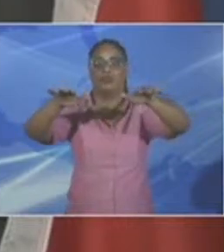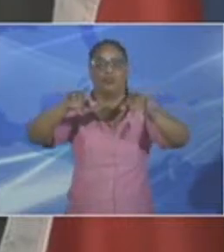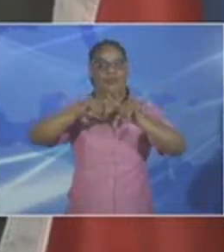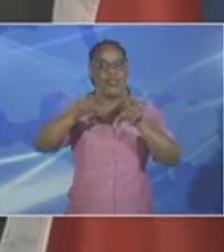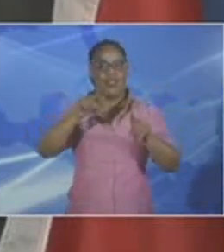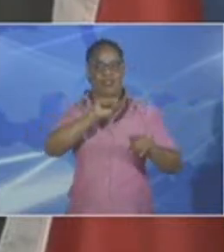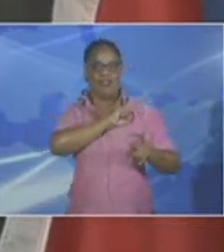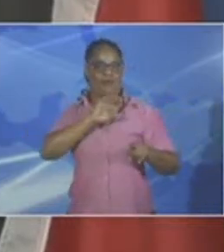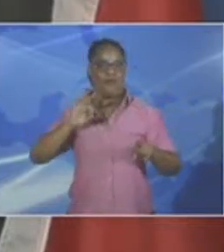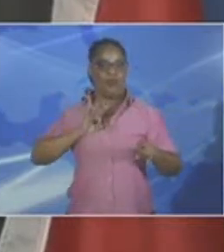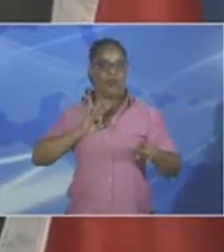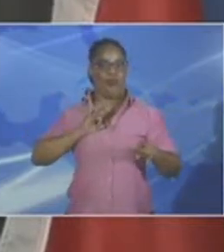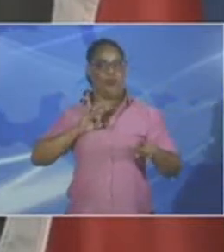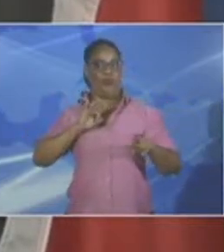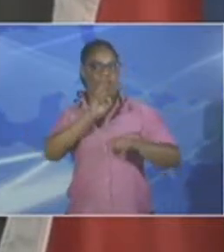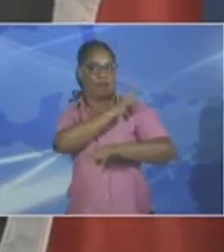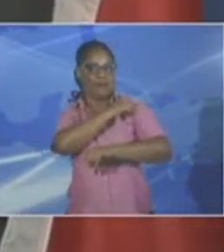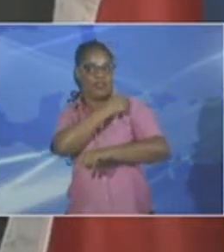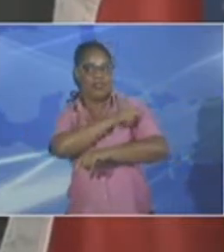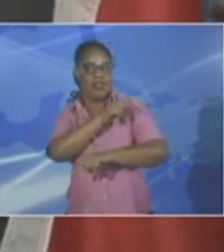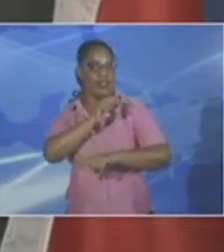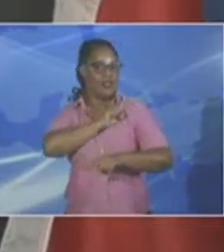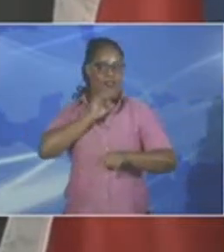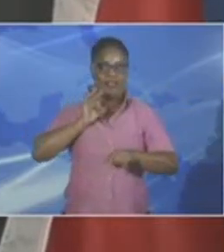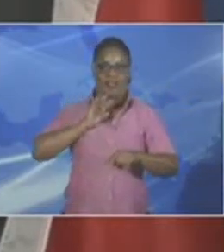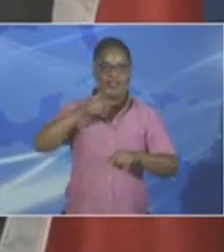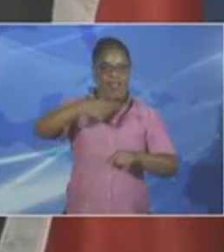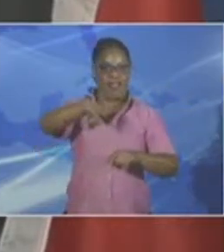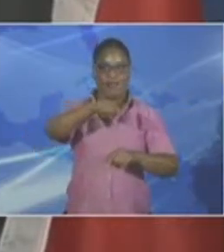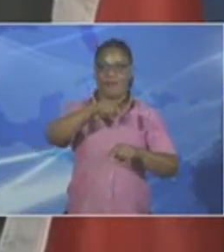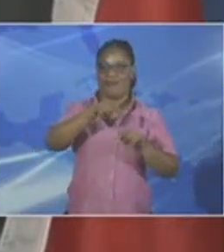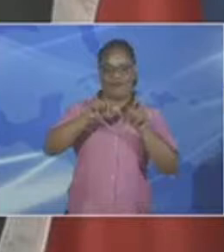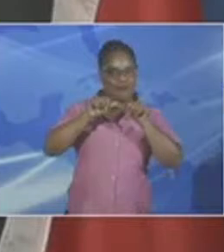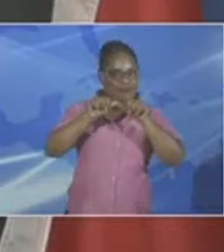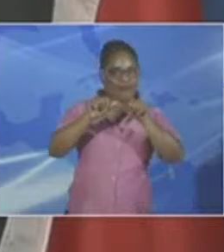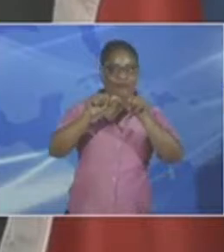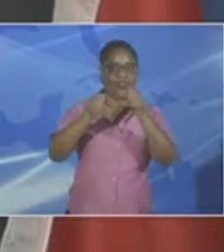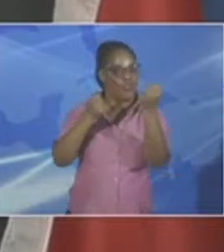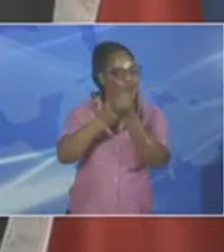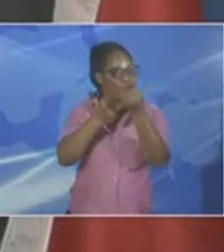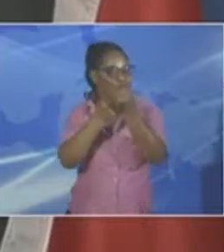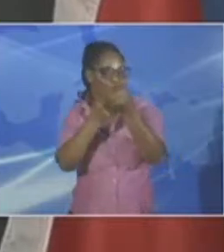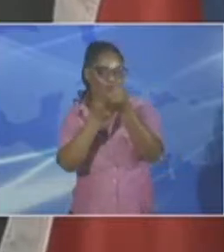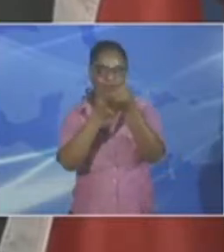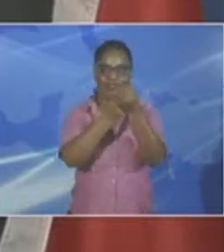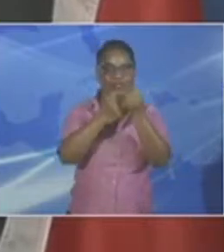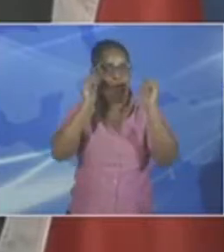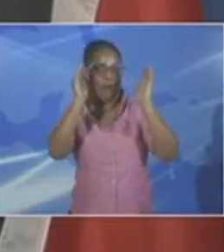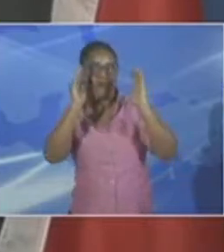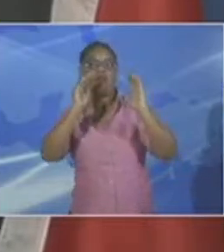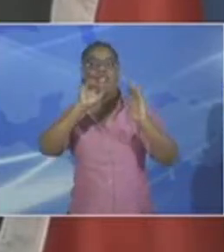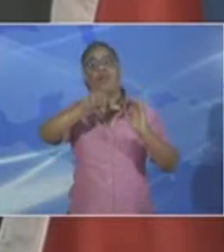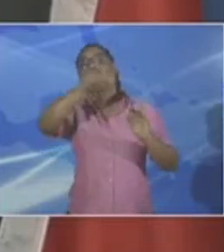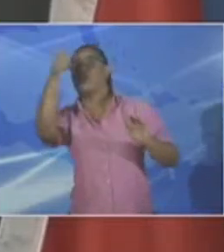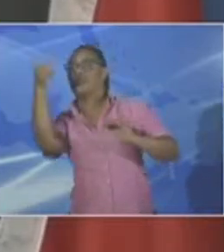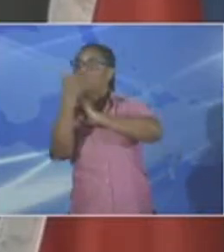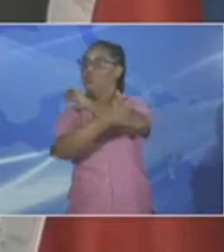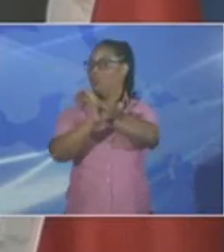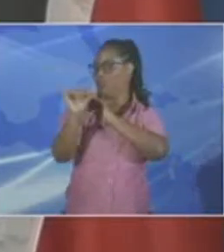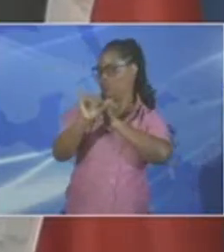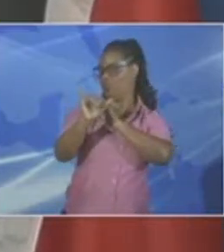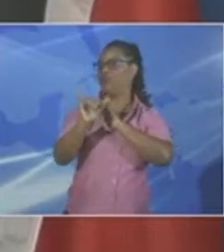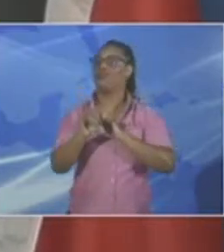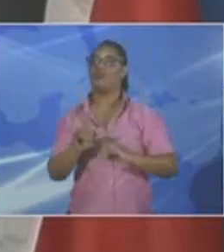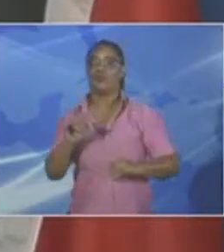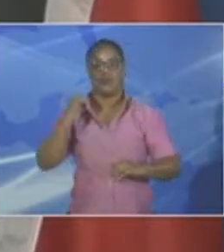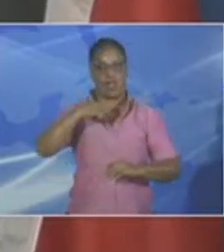today, I can tell you in international journals where it is being written and where the boxes can be ticked as to where we were